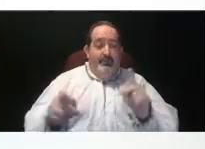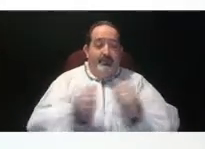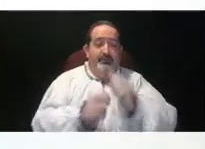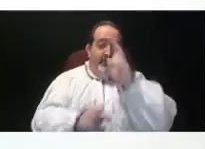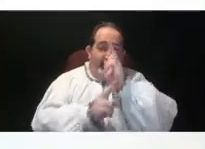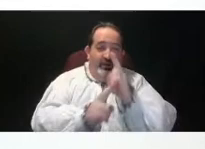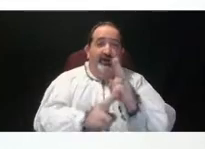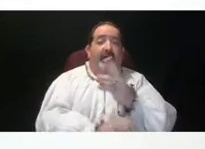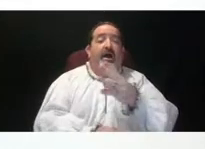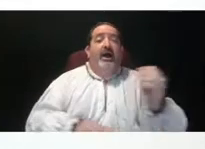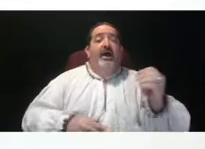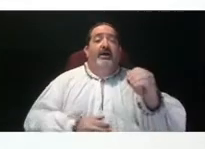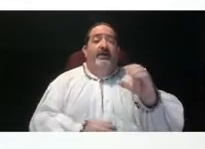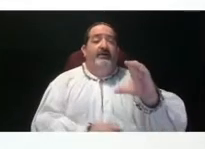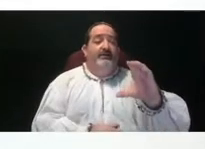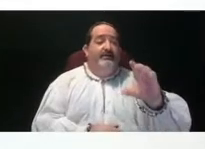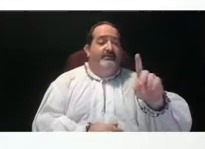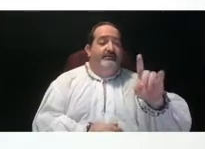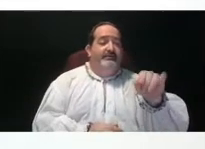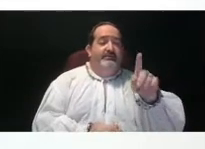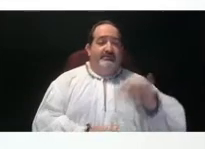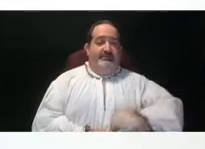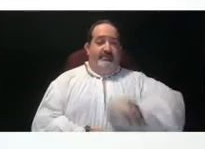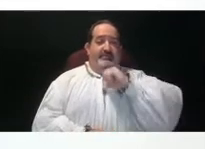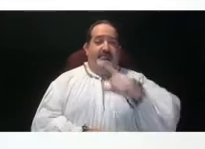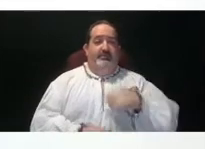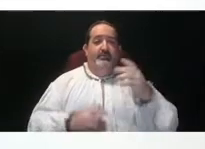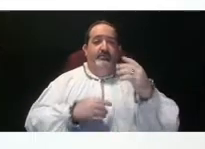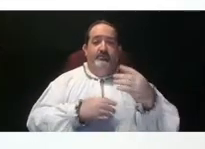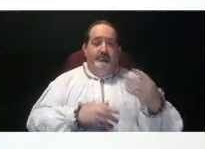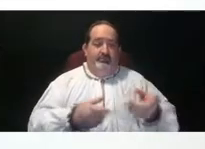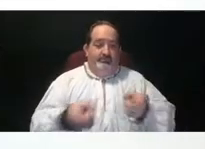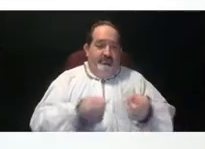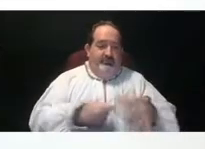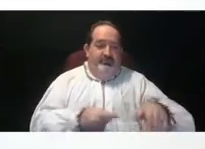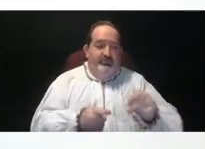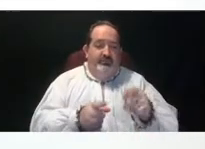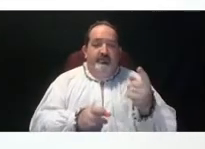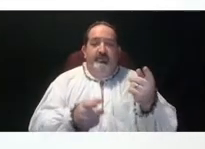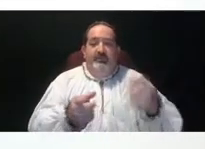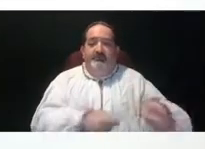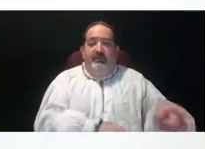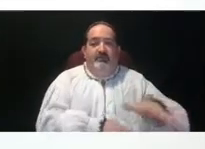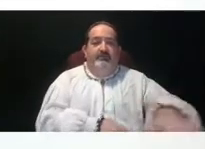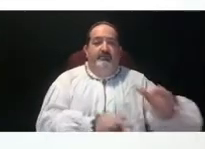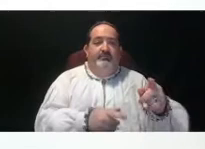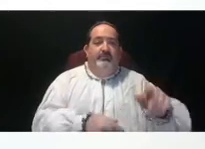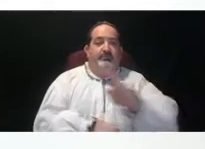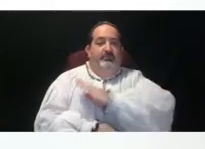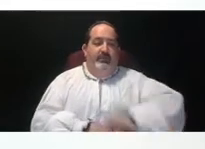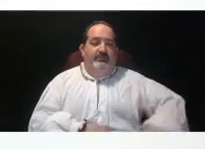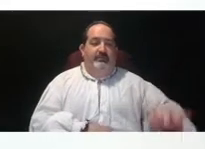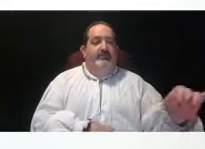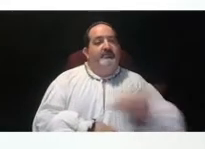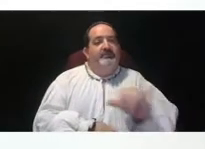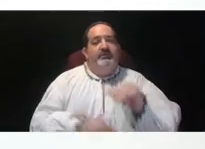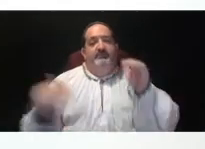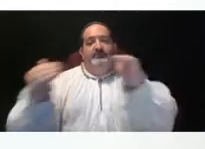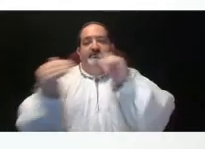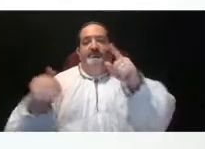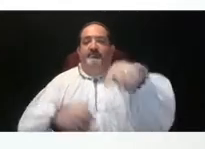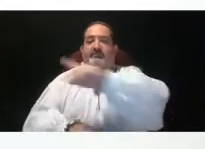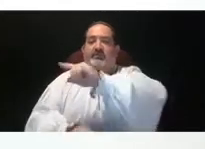dignity, to administer the affairs of this barony with the same justice which the crown would